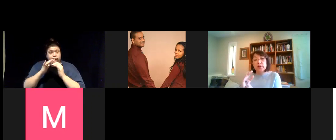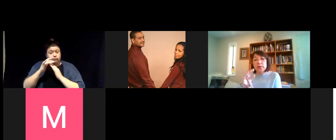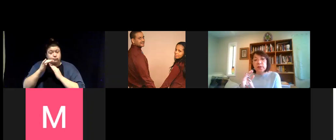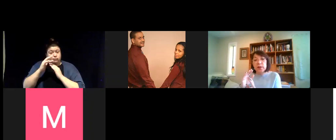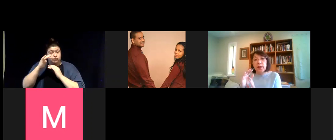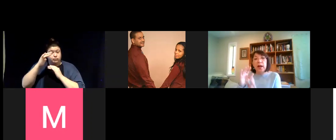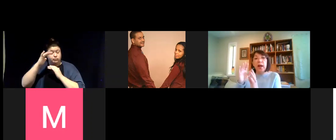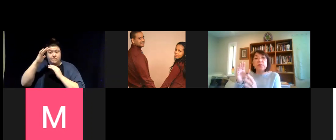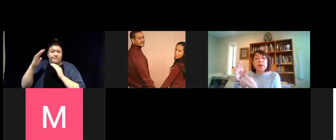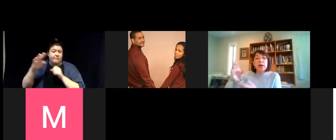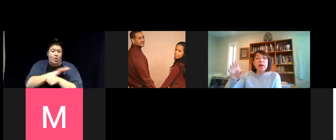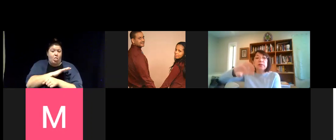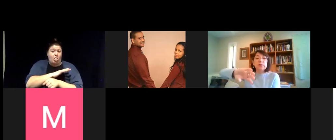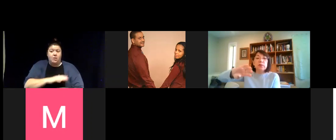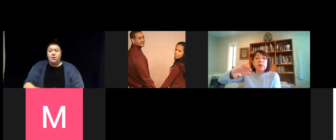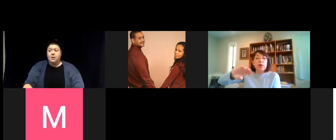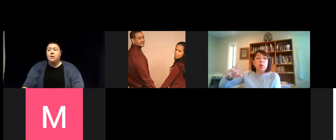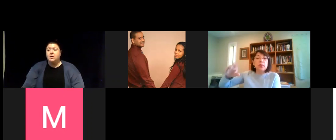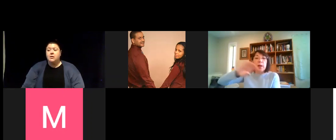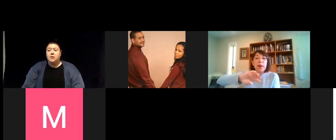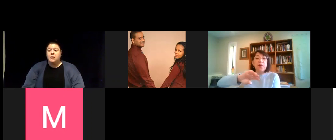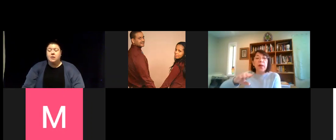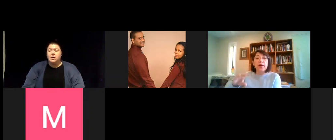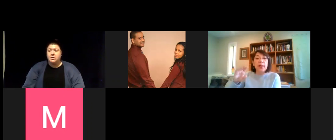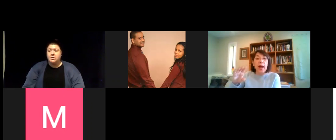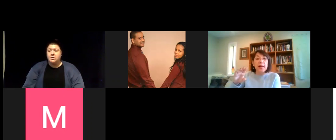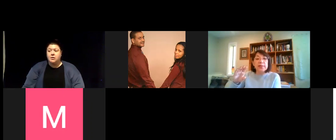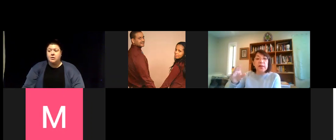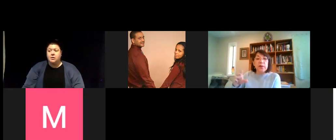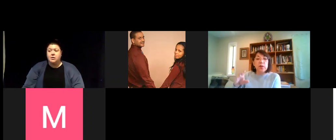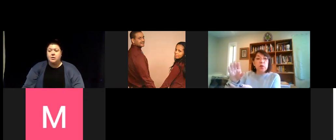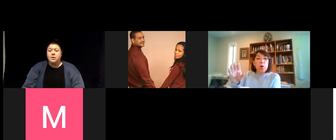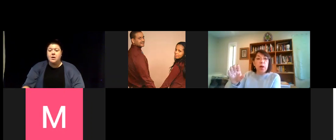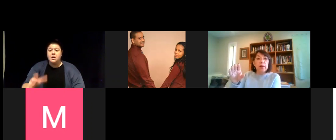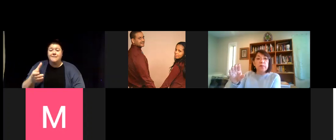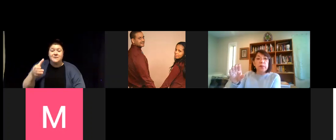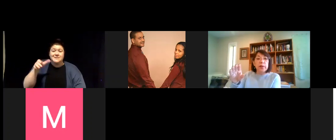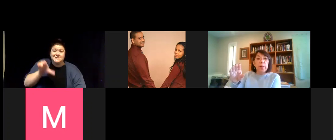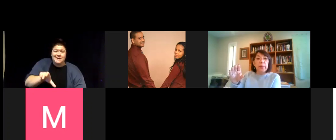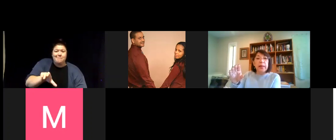have to dump out that glass, and then you